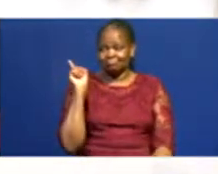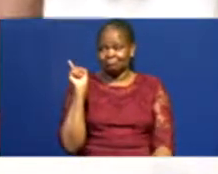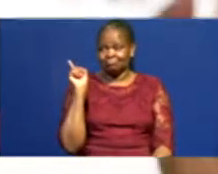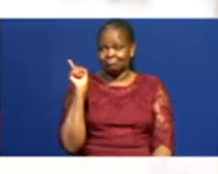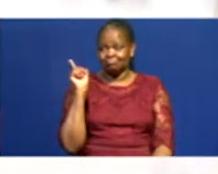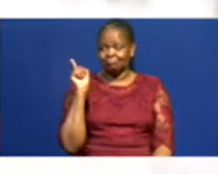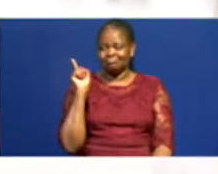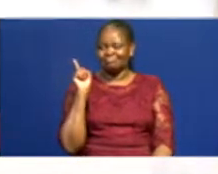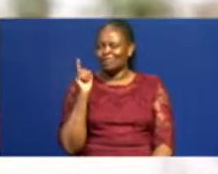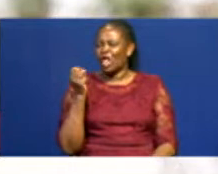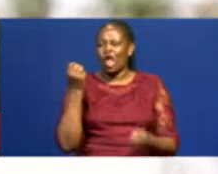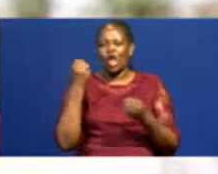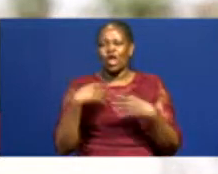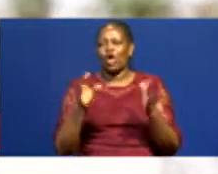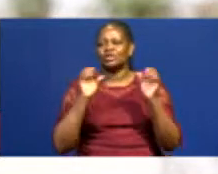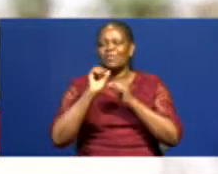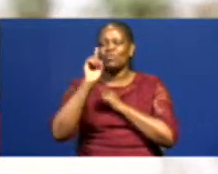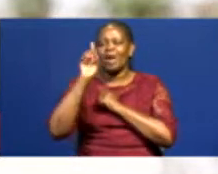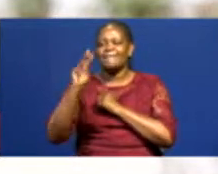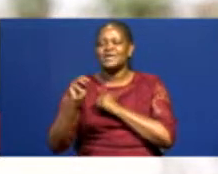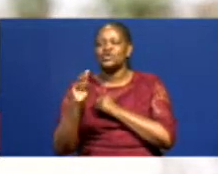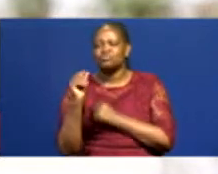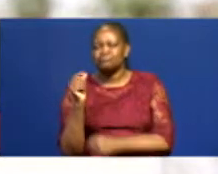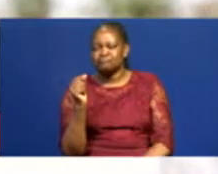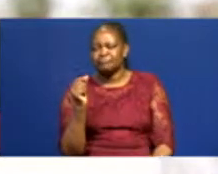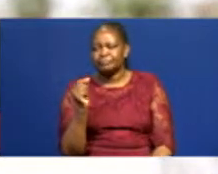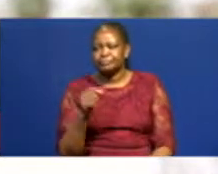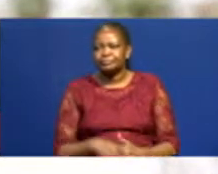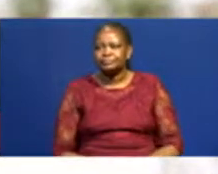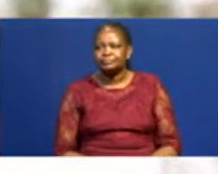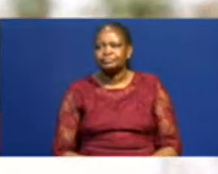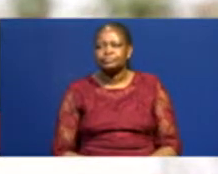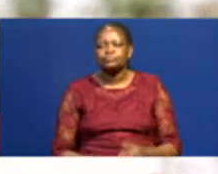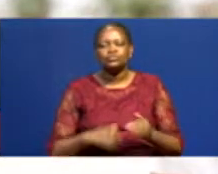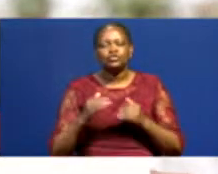milioni moja hasara. All their farms,